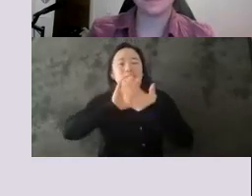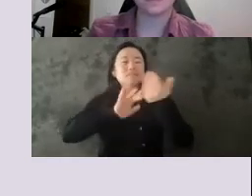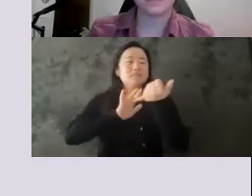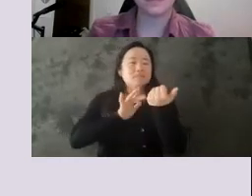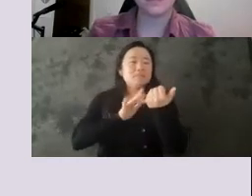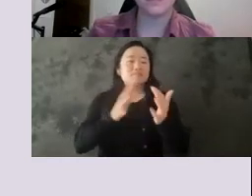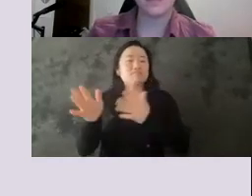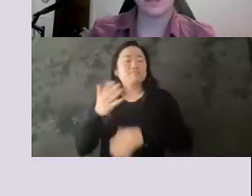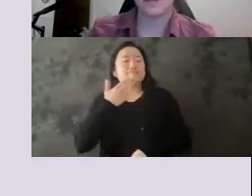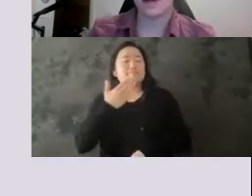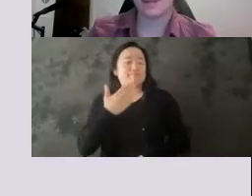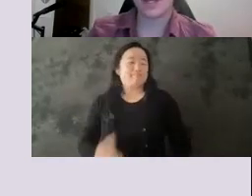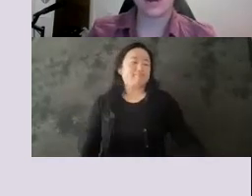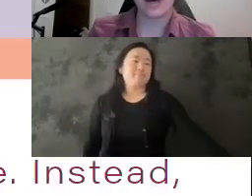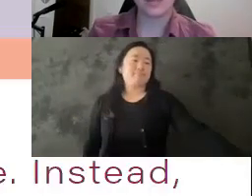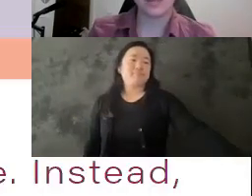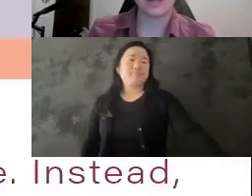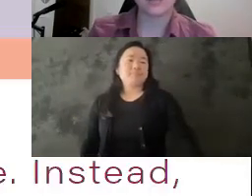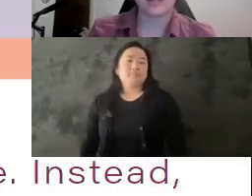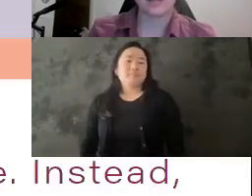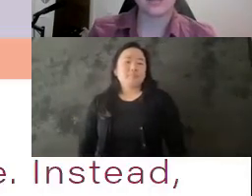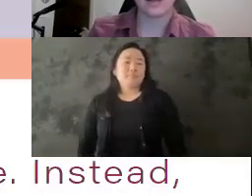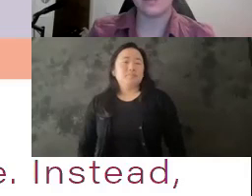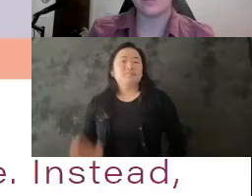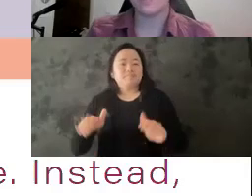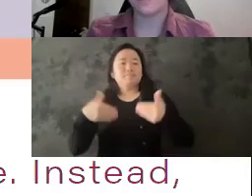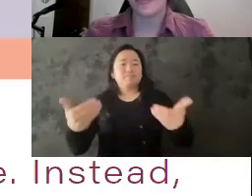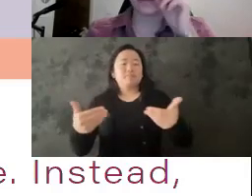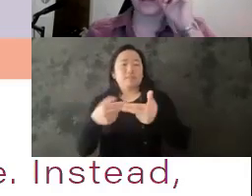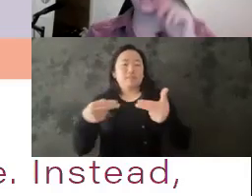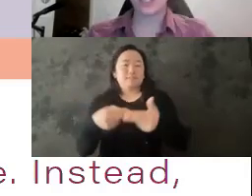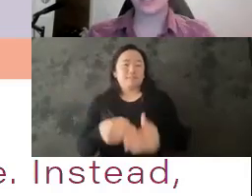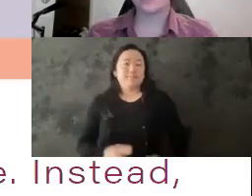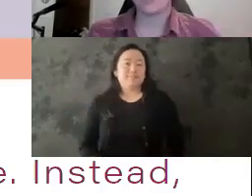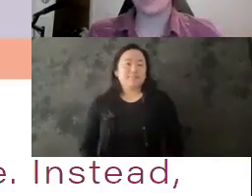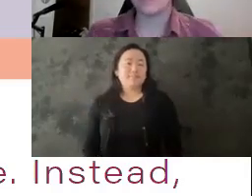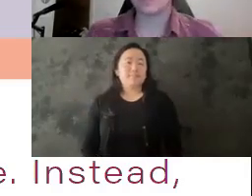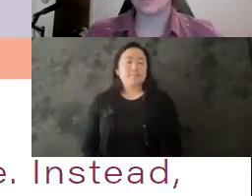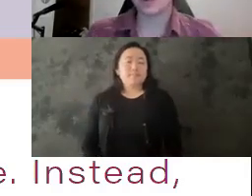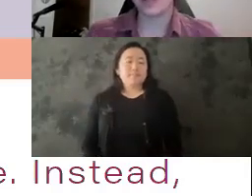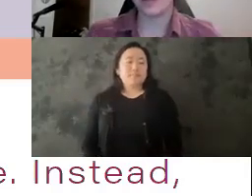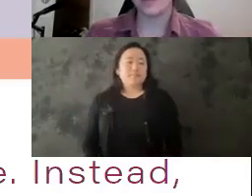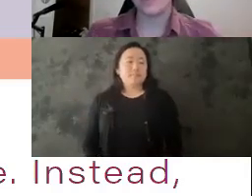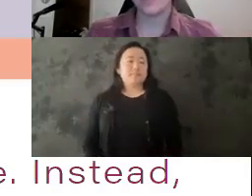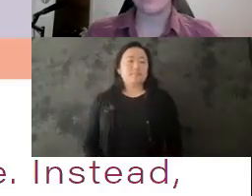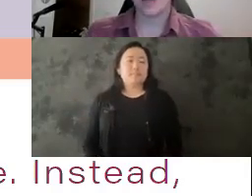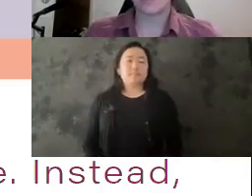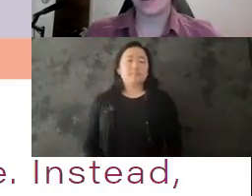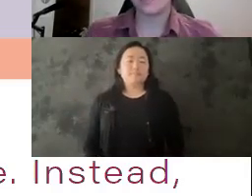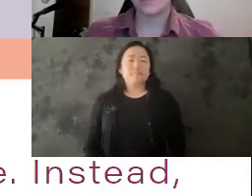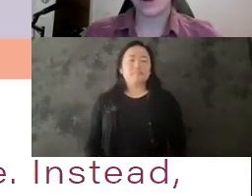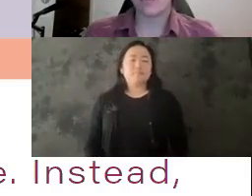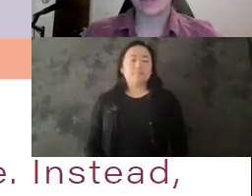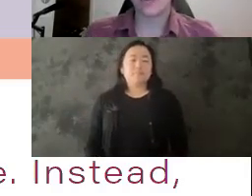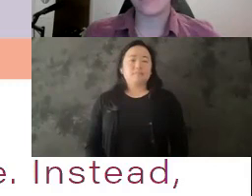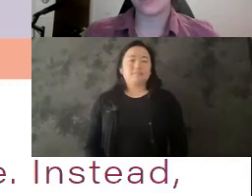trauma. We can go ahead and move on to the next slide. And kind of tying into all of this is really the fact